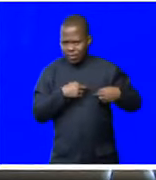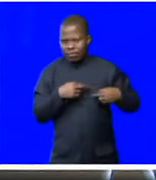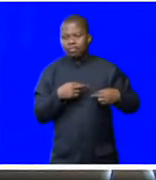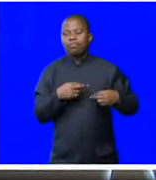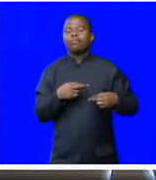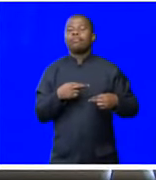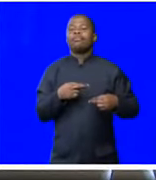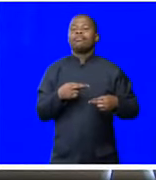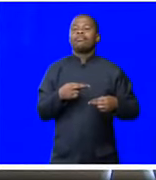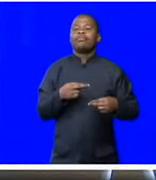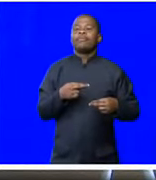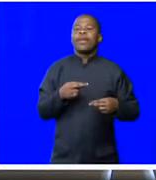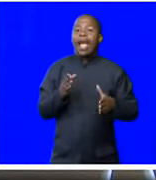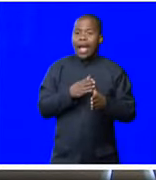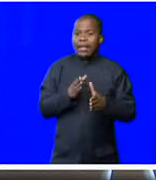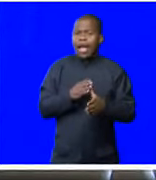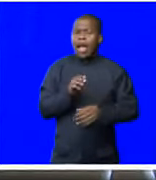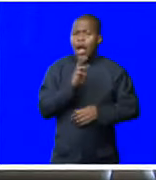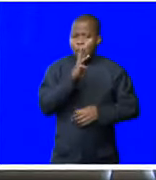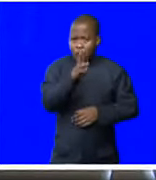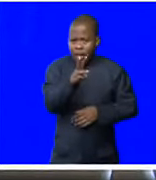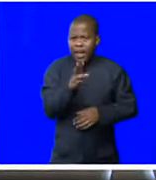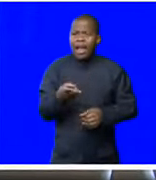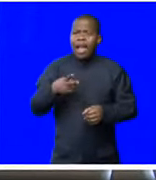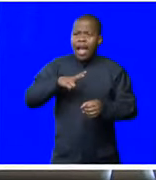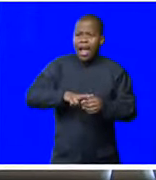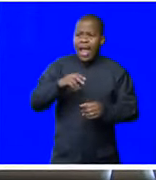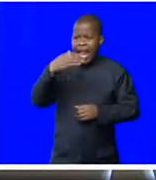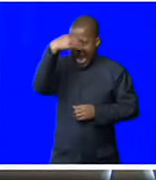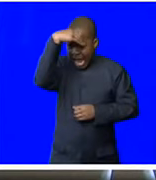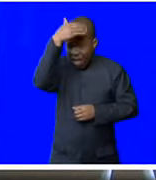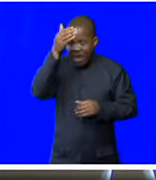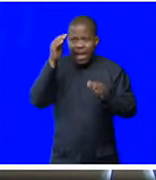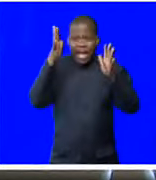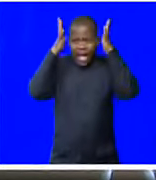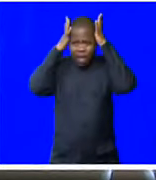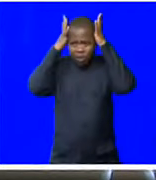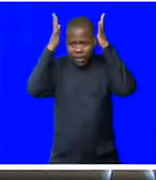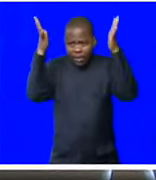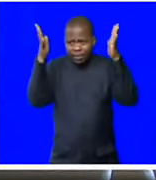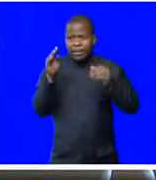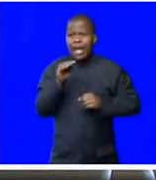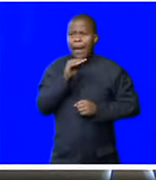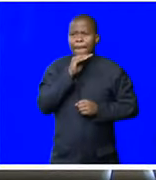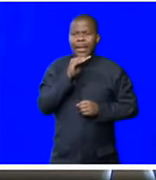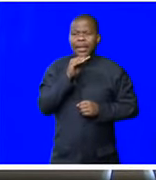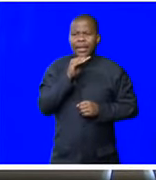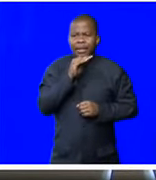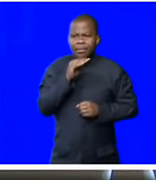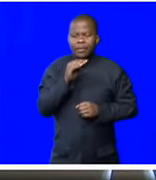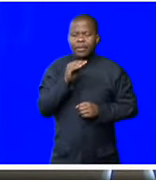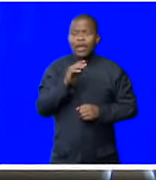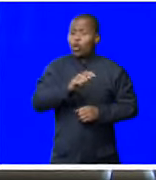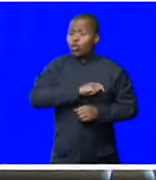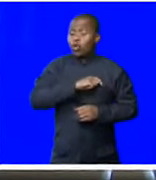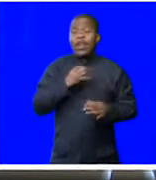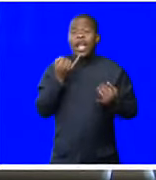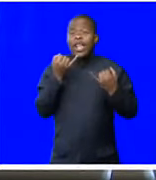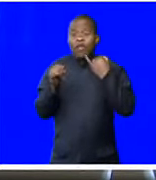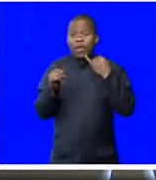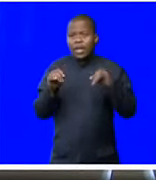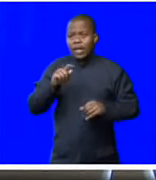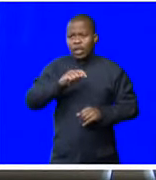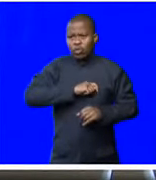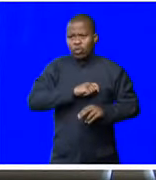his daughter. In as far as we are concerned as the government of the Kingdom of Eswatini, these are wild allegations and we